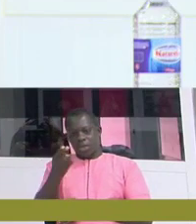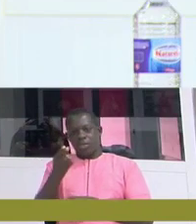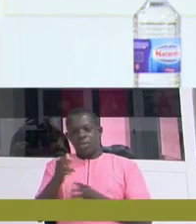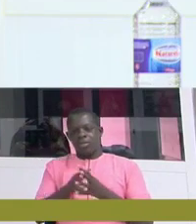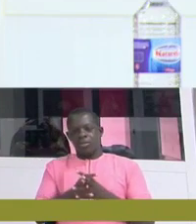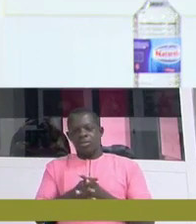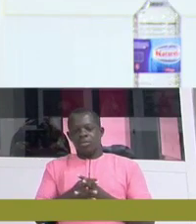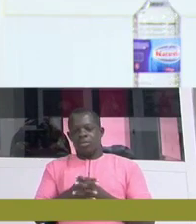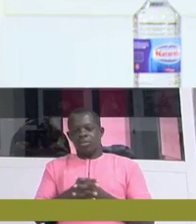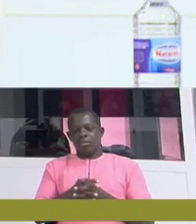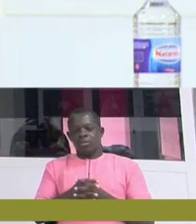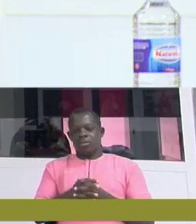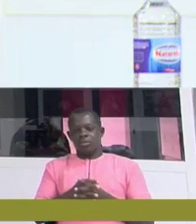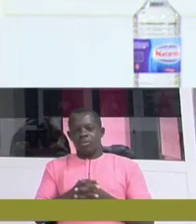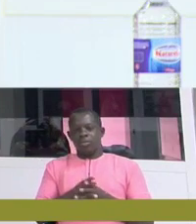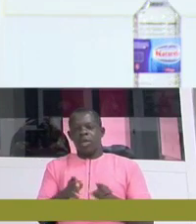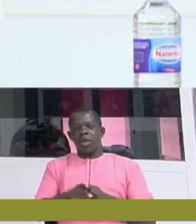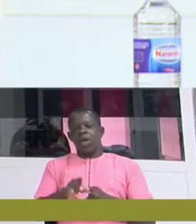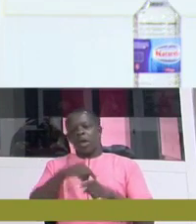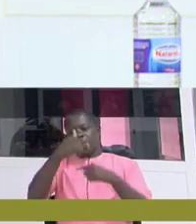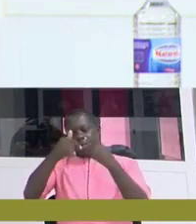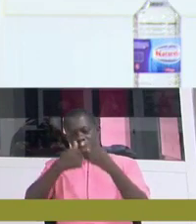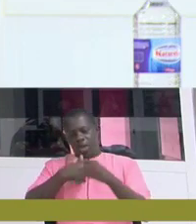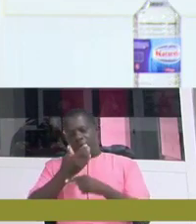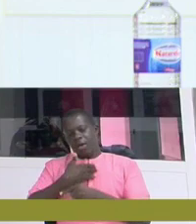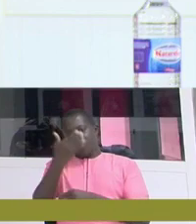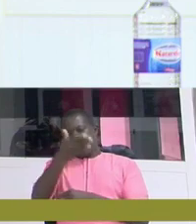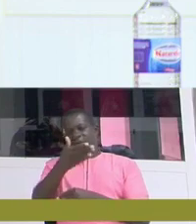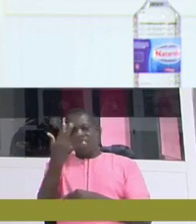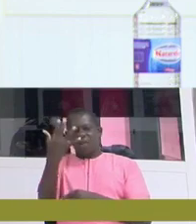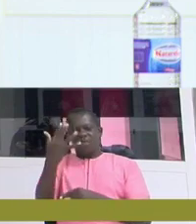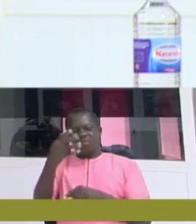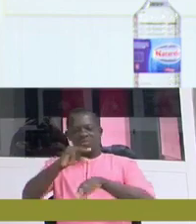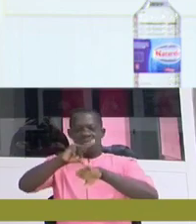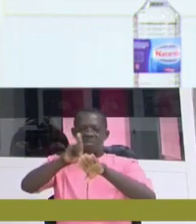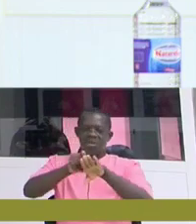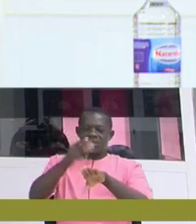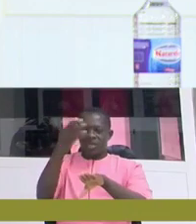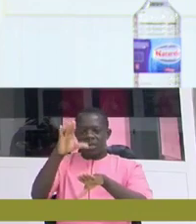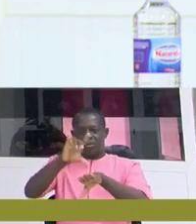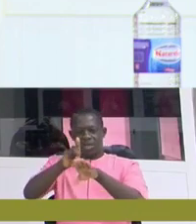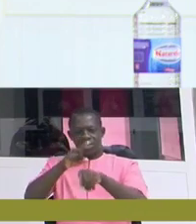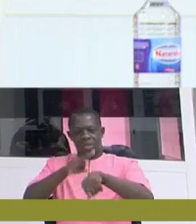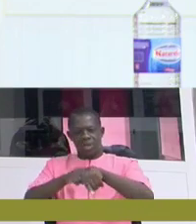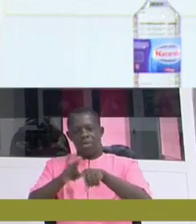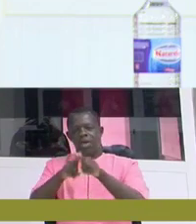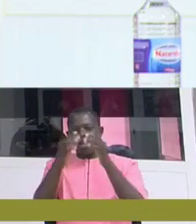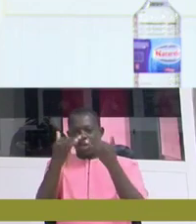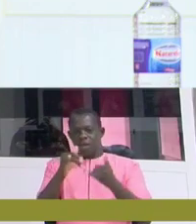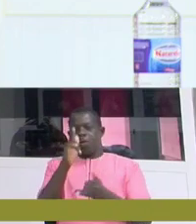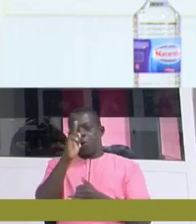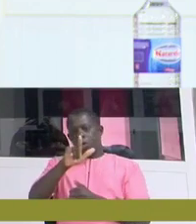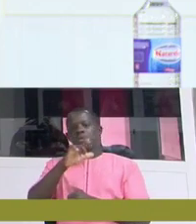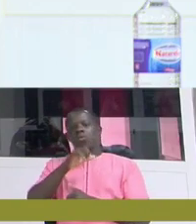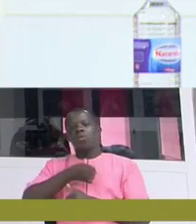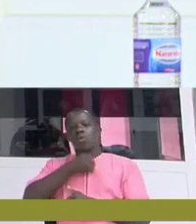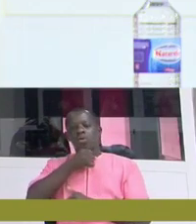maybe 5 minutes, 10 minutes time. I was there between 5 and 10 minutes. The old man